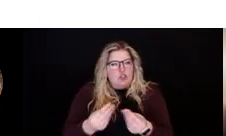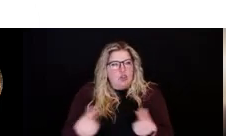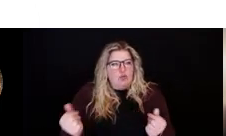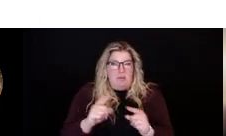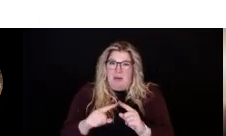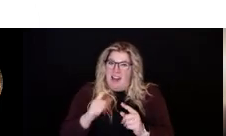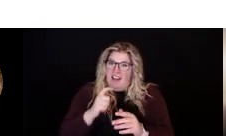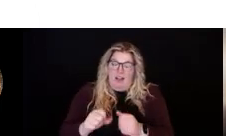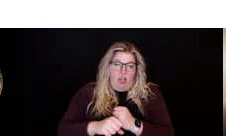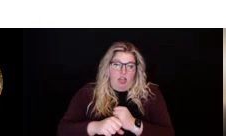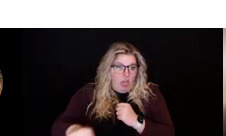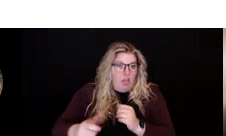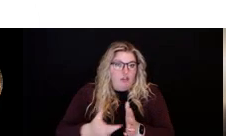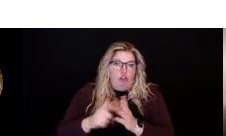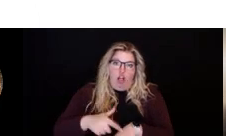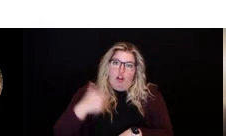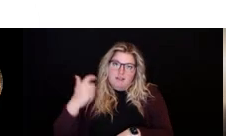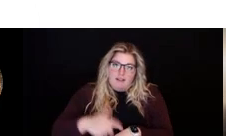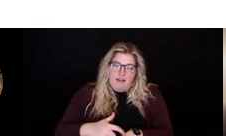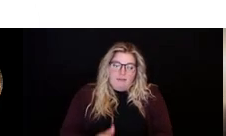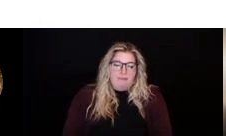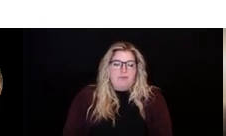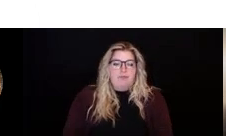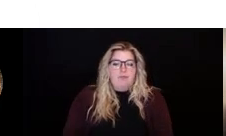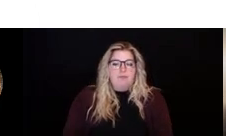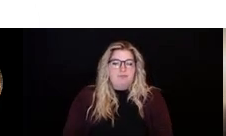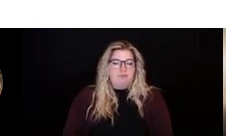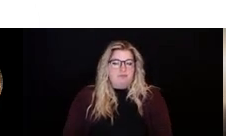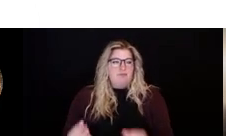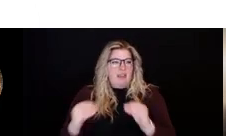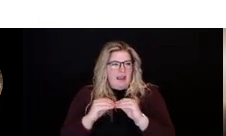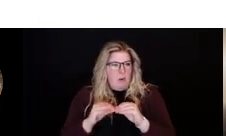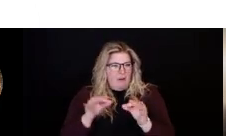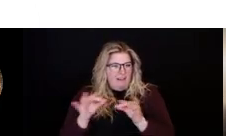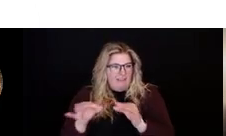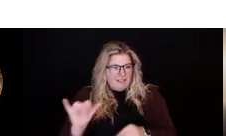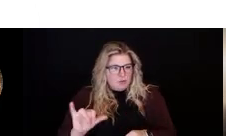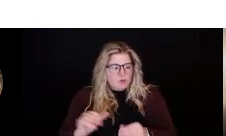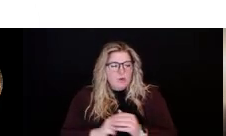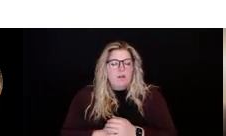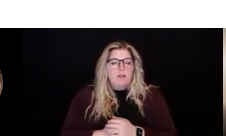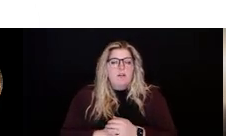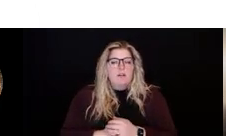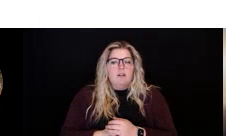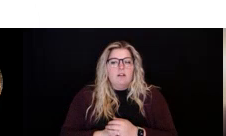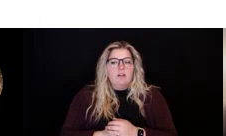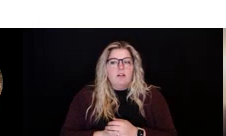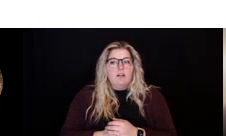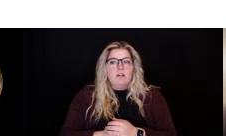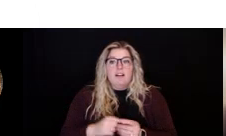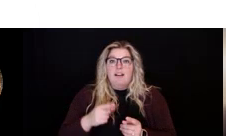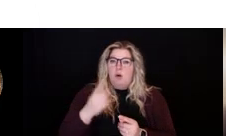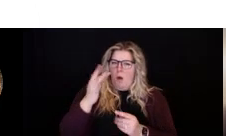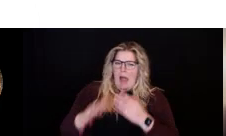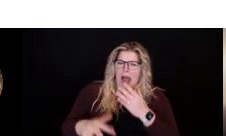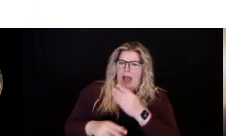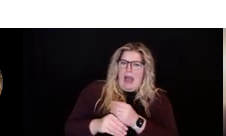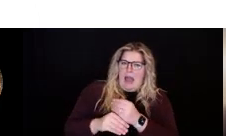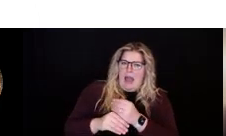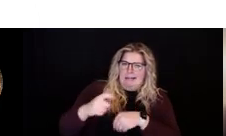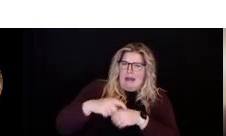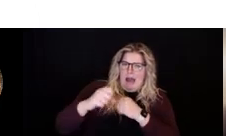solution. And just digging into that further, part of what added time and delay to this process is that